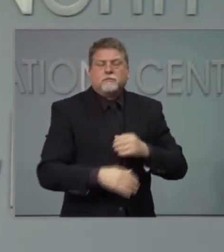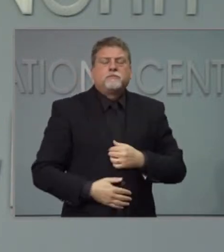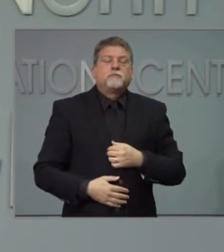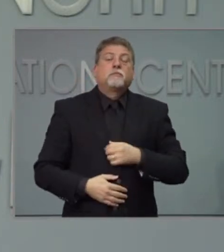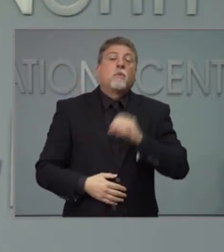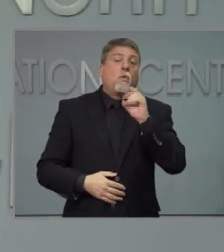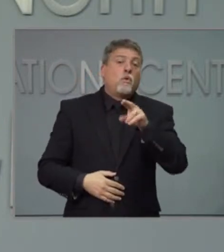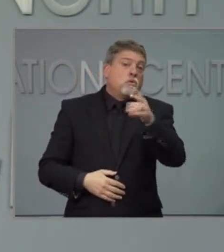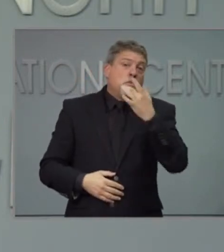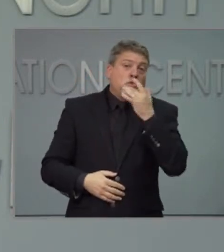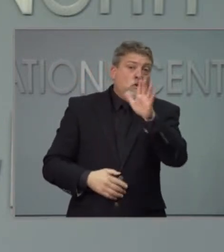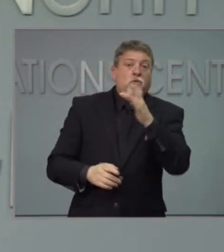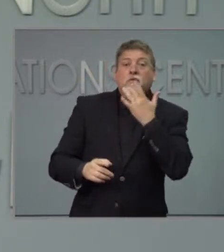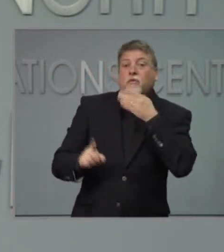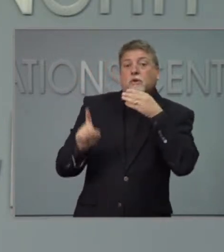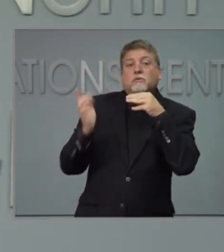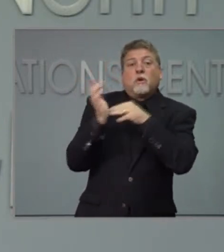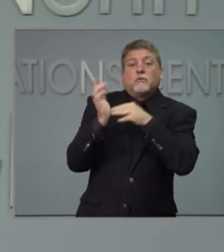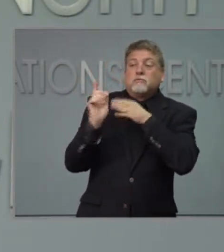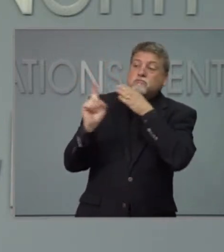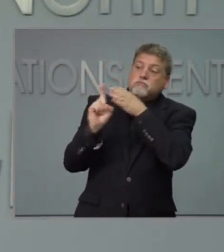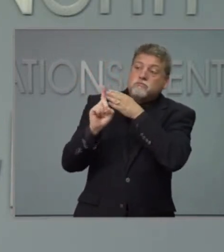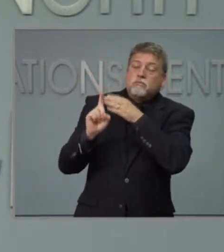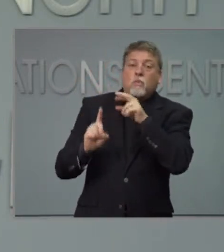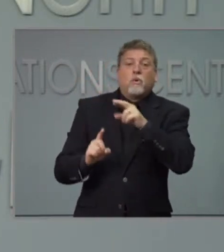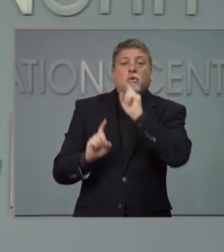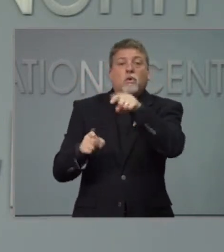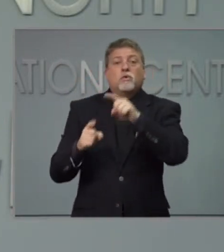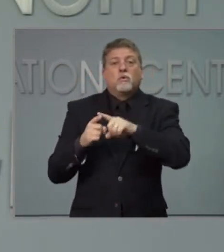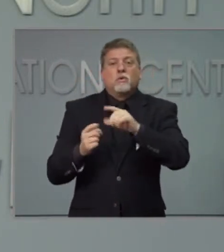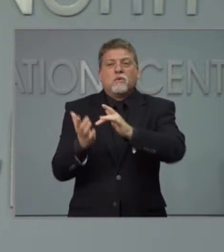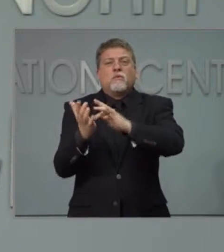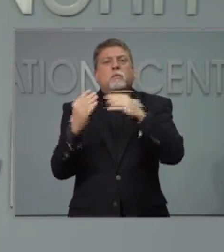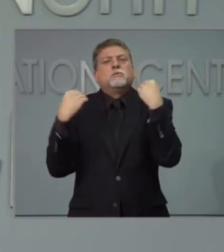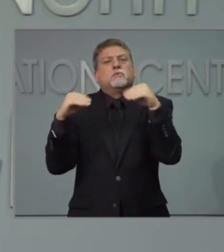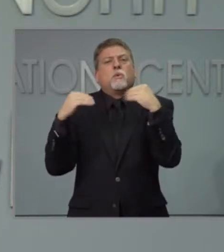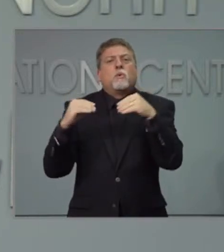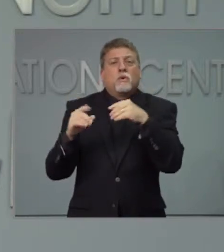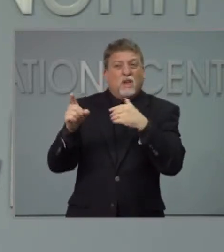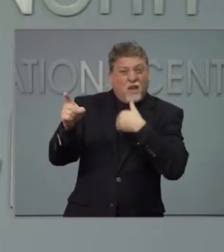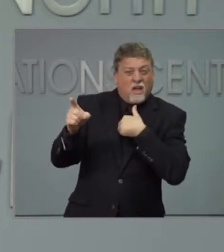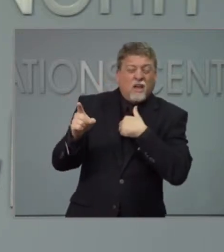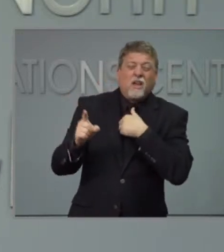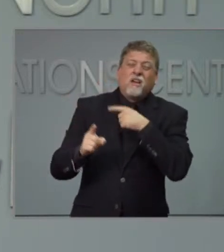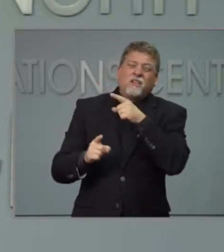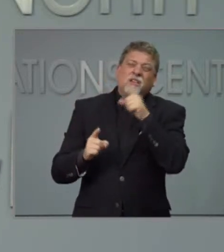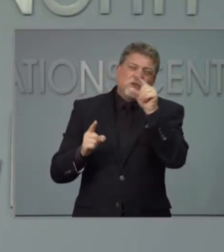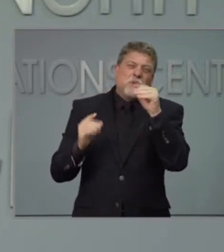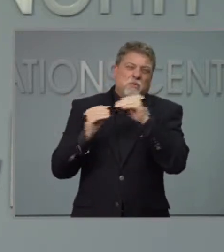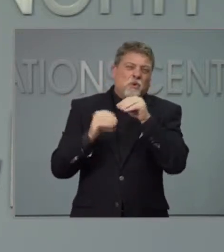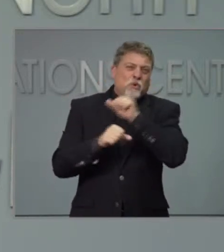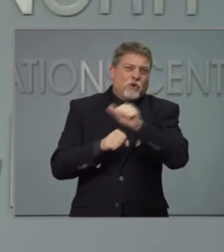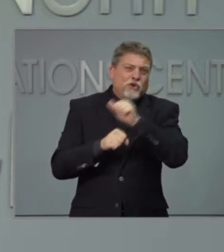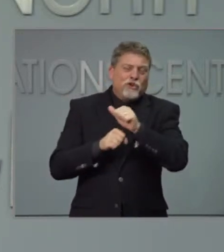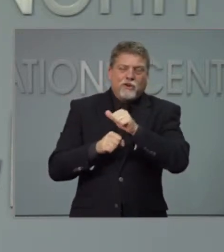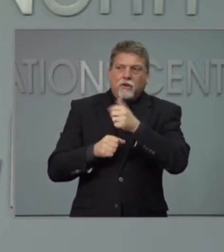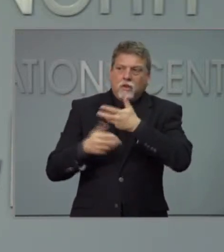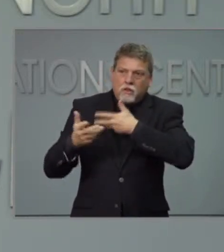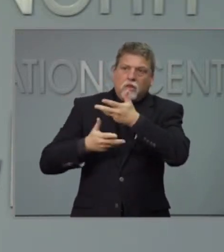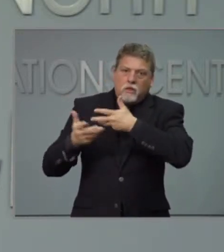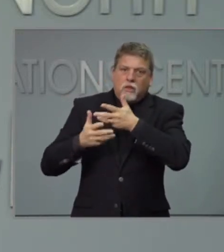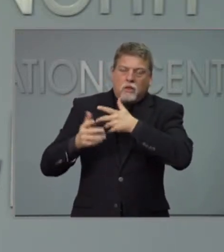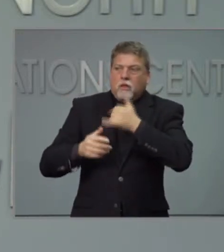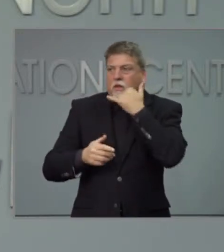clinics or to pharmacies, it's a little more that you have to go through in order to be able to